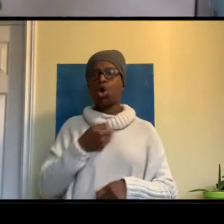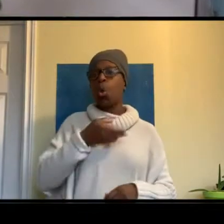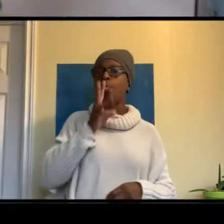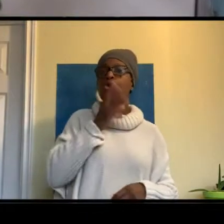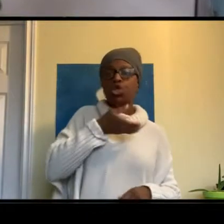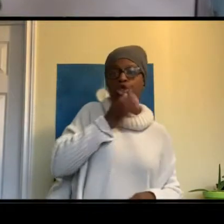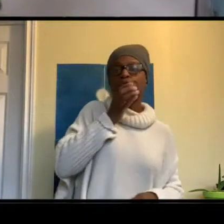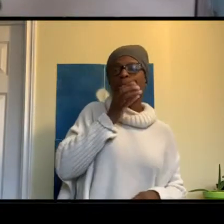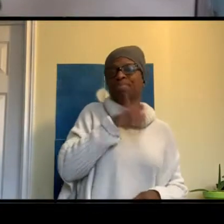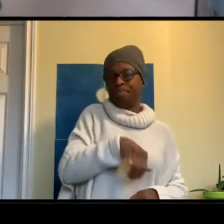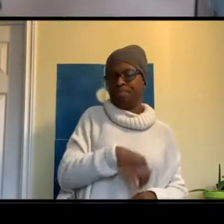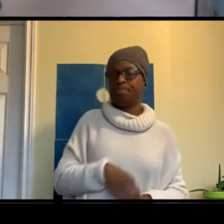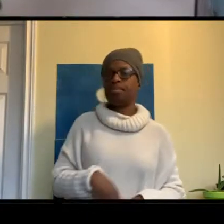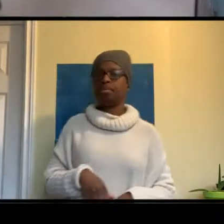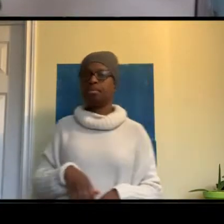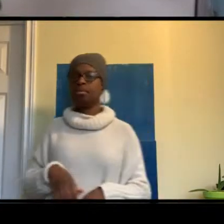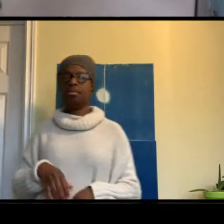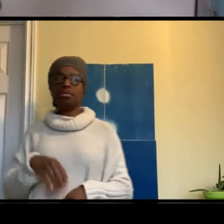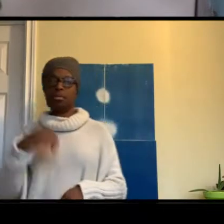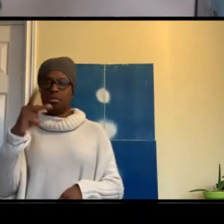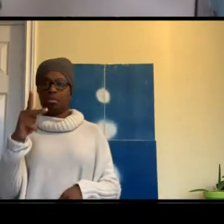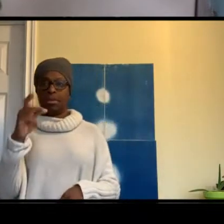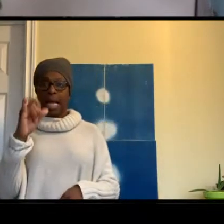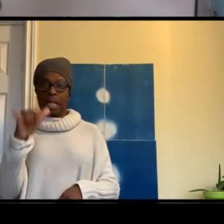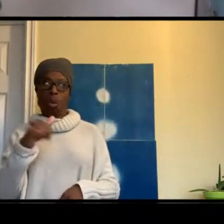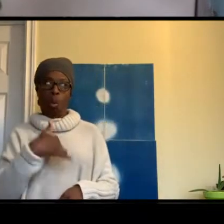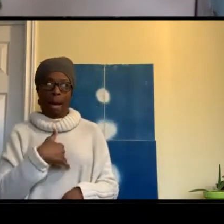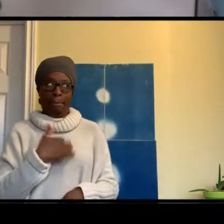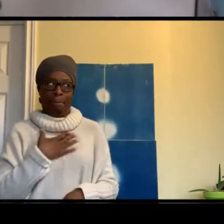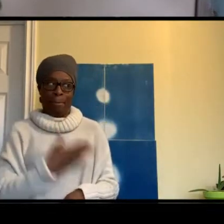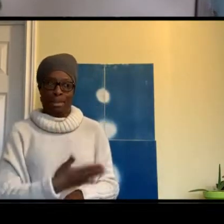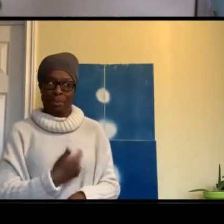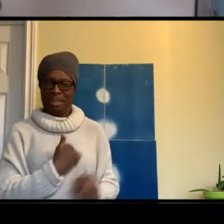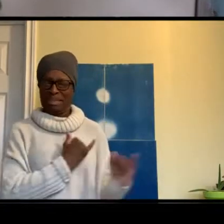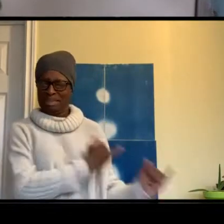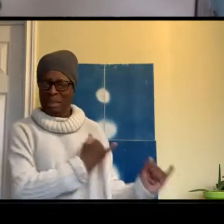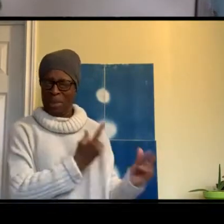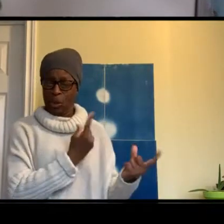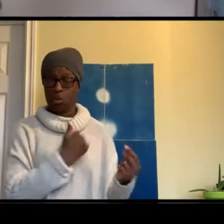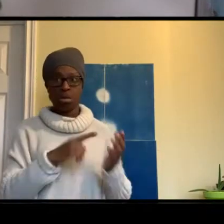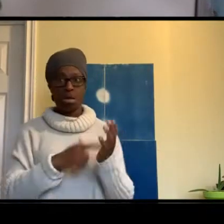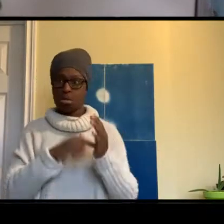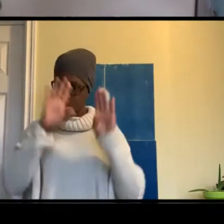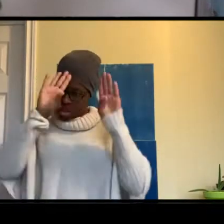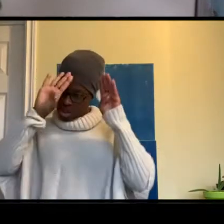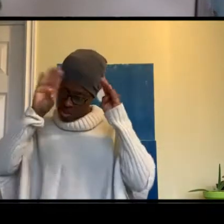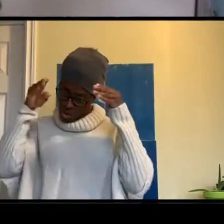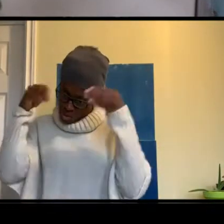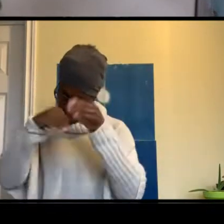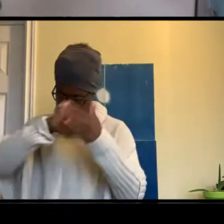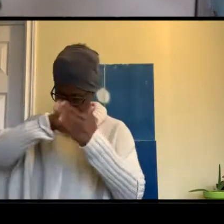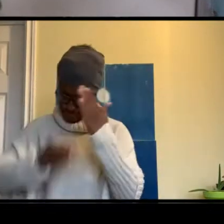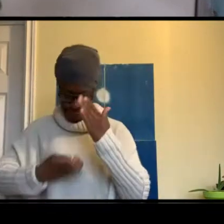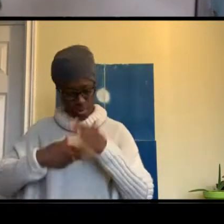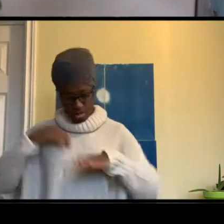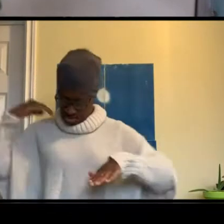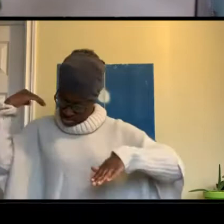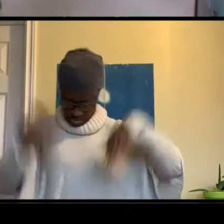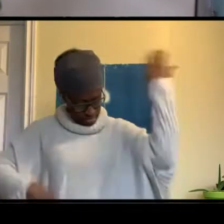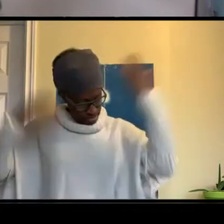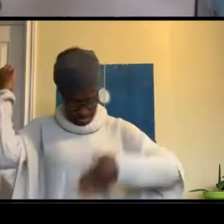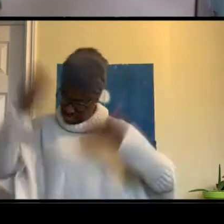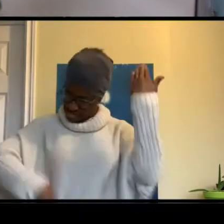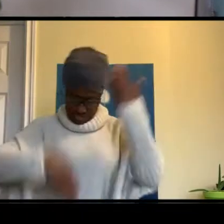focus and just like not being able, like exactly like you said, I can go hours without drinking water,